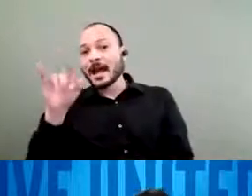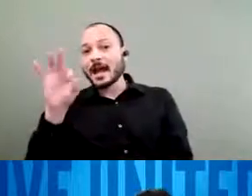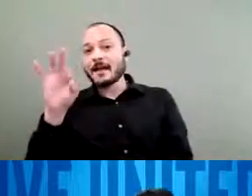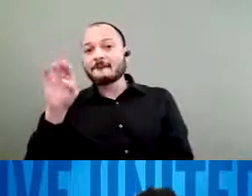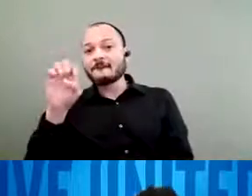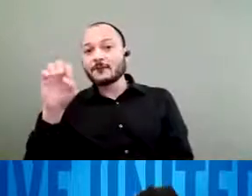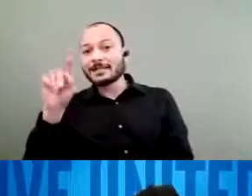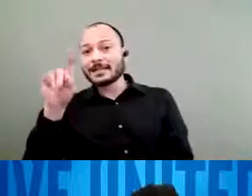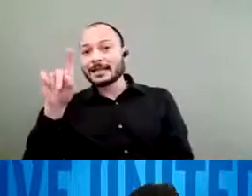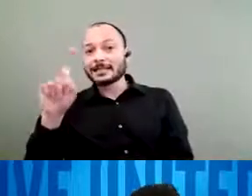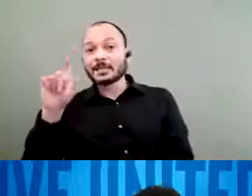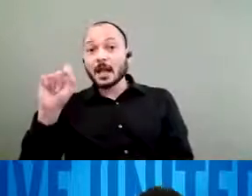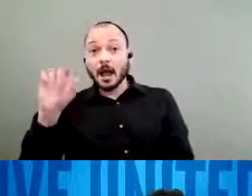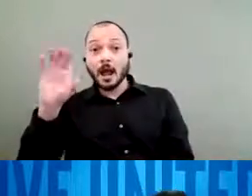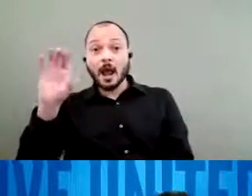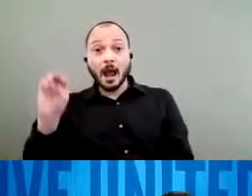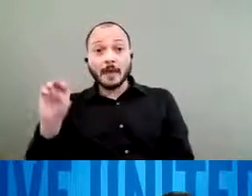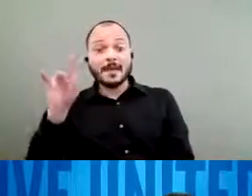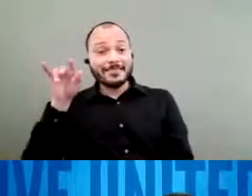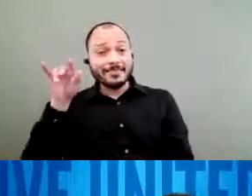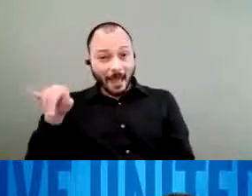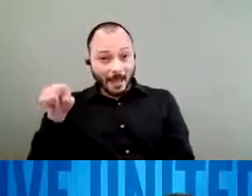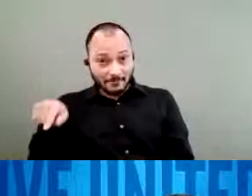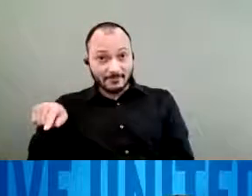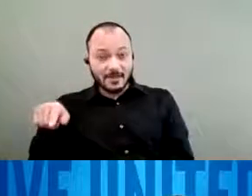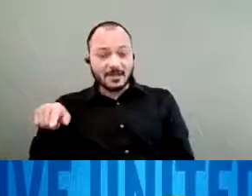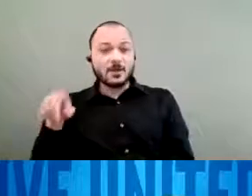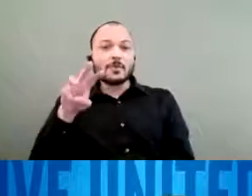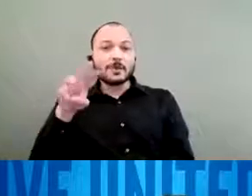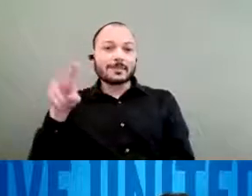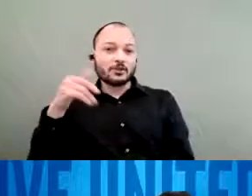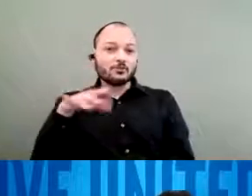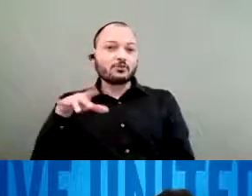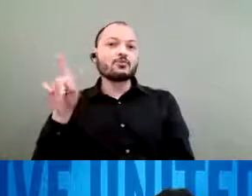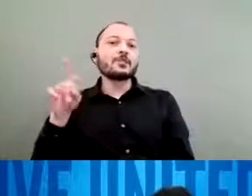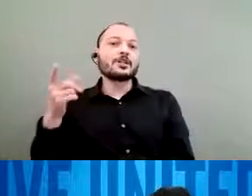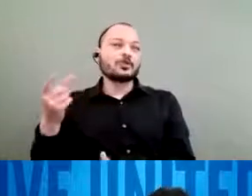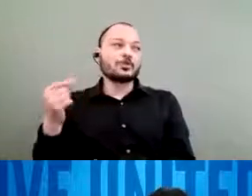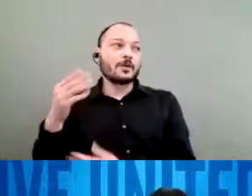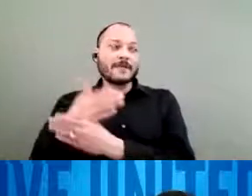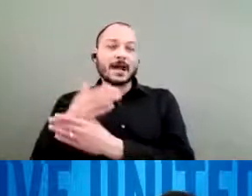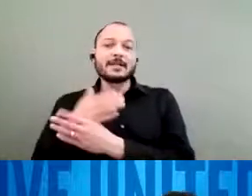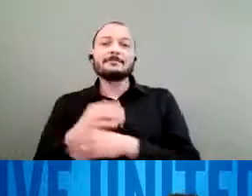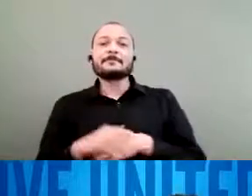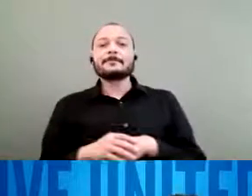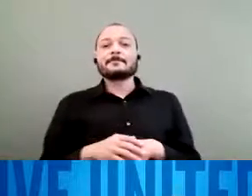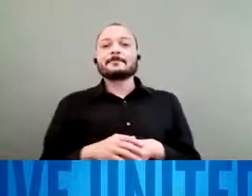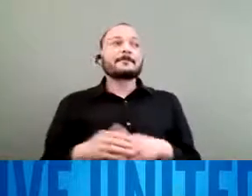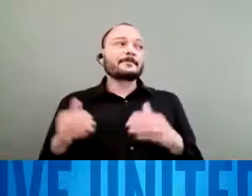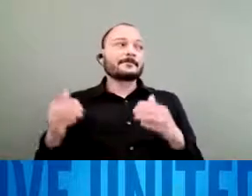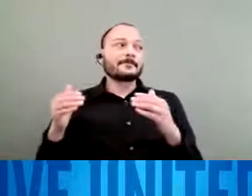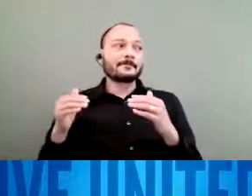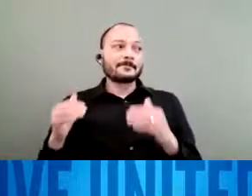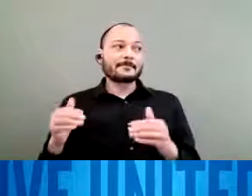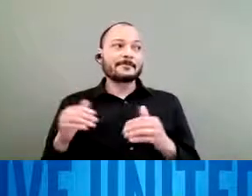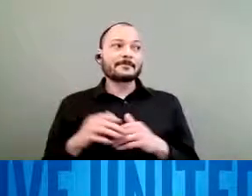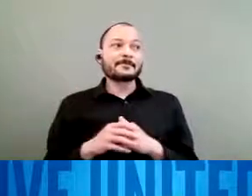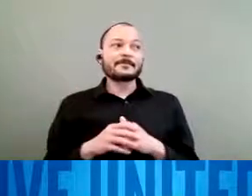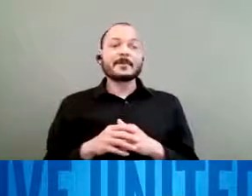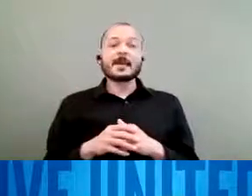do the filing. We can go ahead and go to the next one now. And so once we're